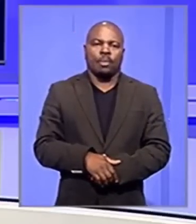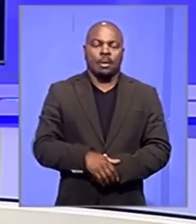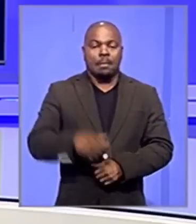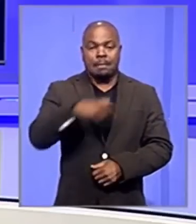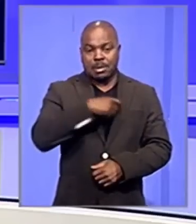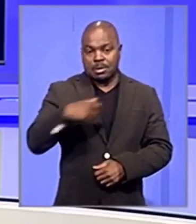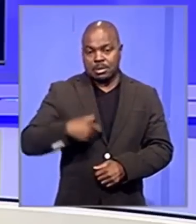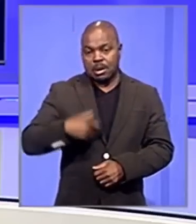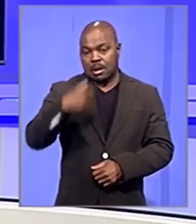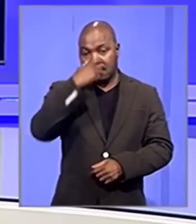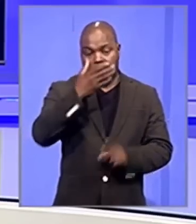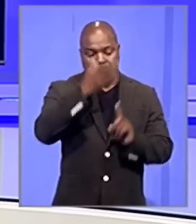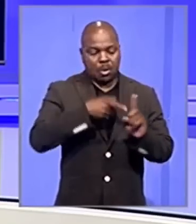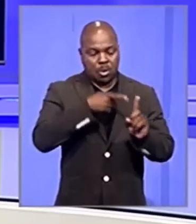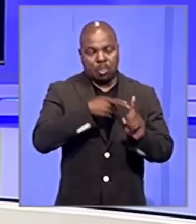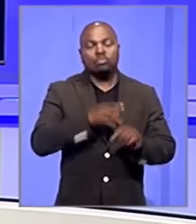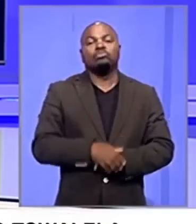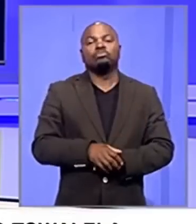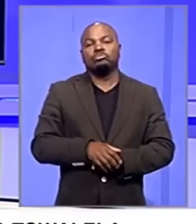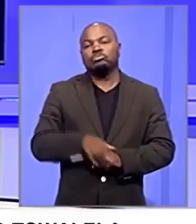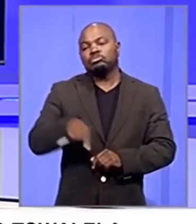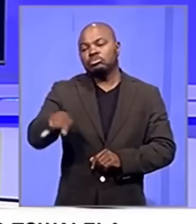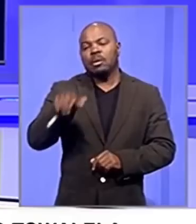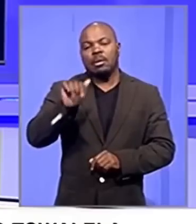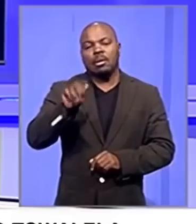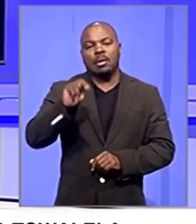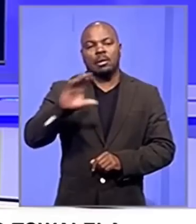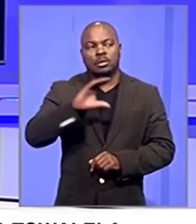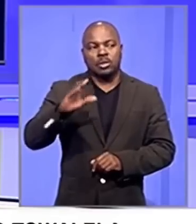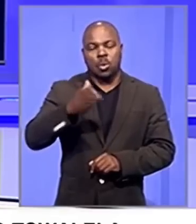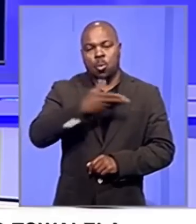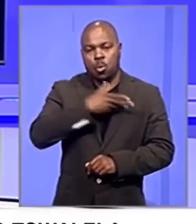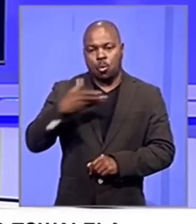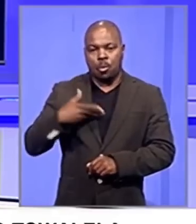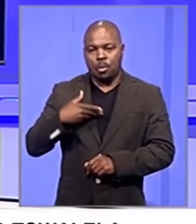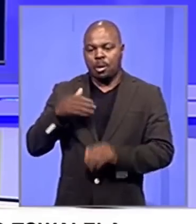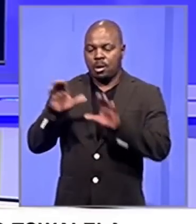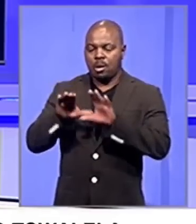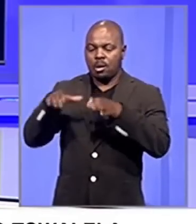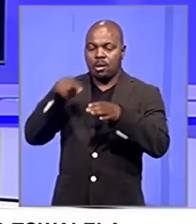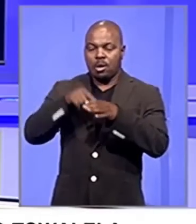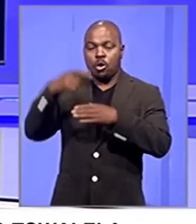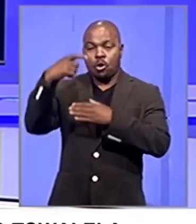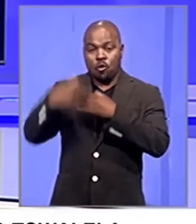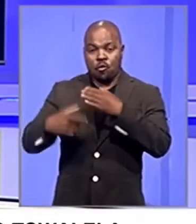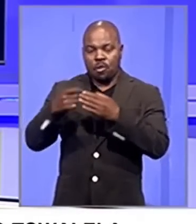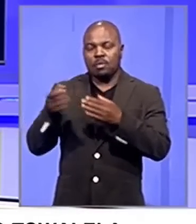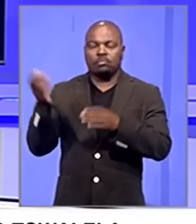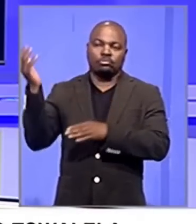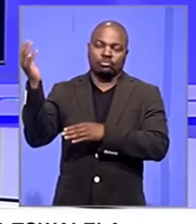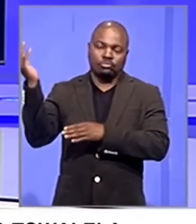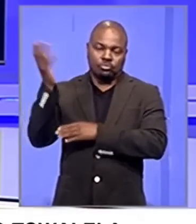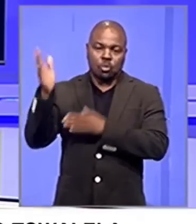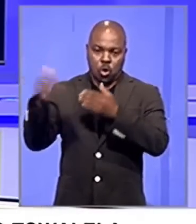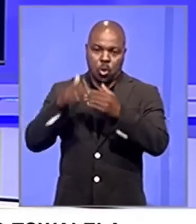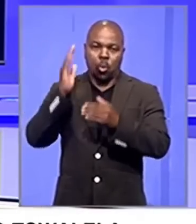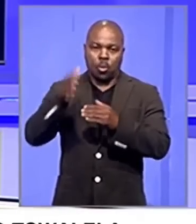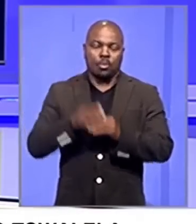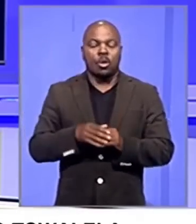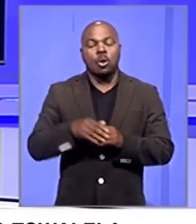Mopresidente Cyril Ramaphosa o solofetse go tswalela a conference ya Liki ya basadi ya ANC gompieno. Conference